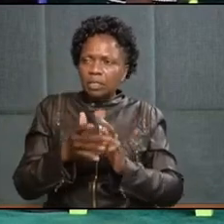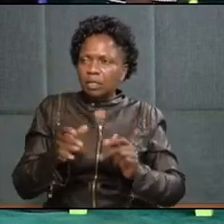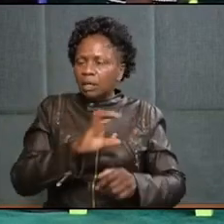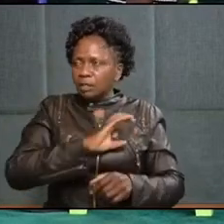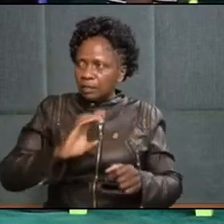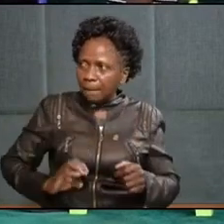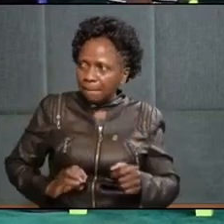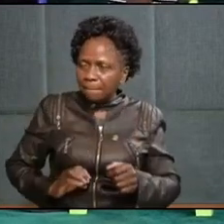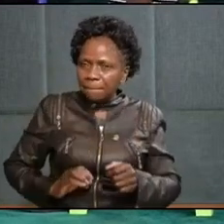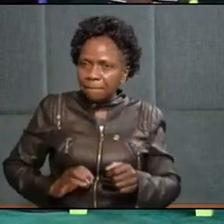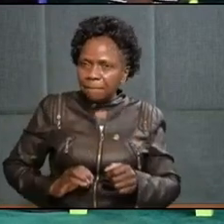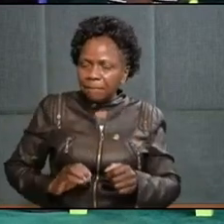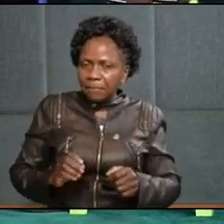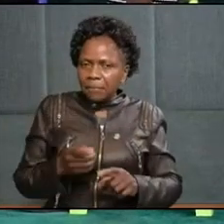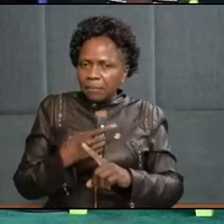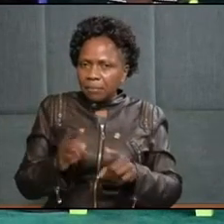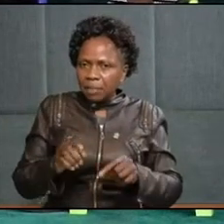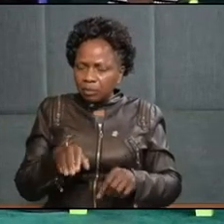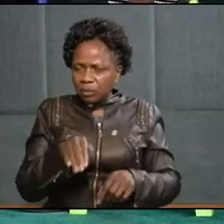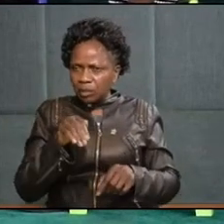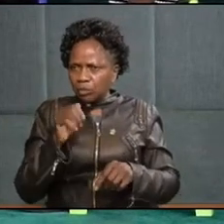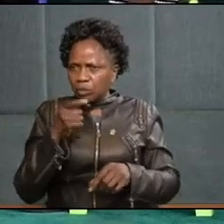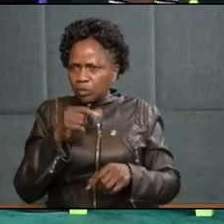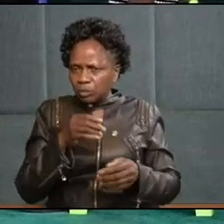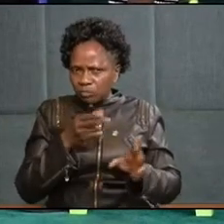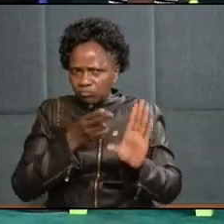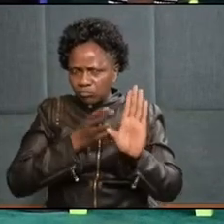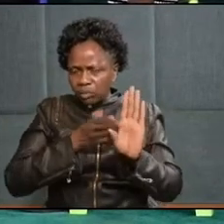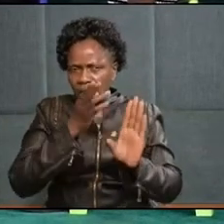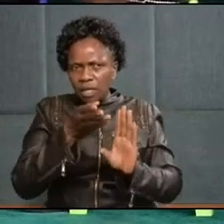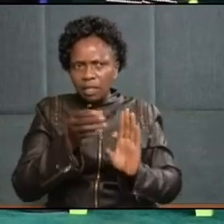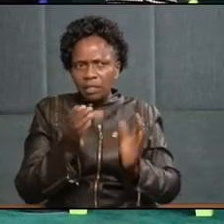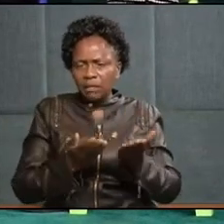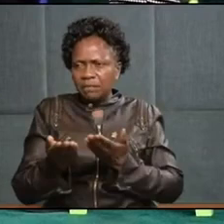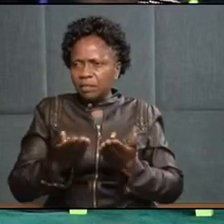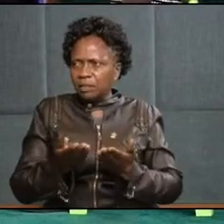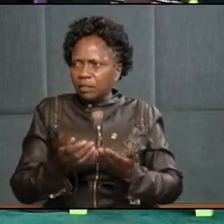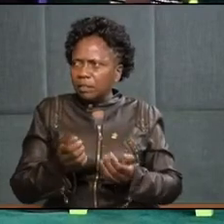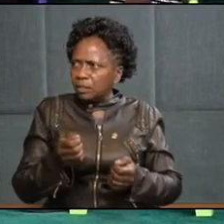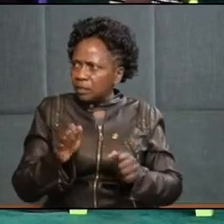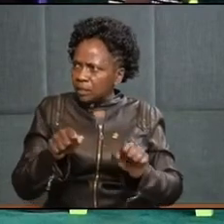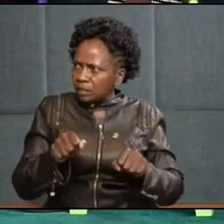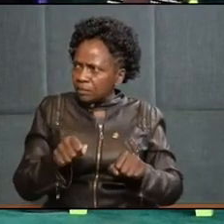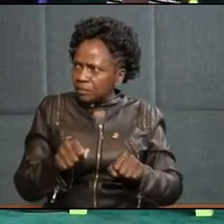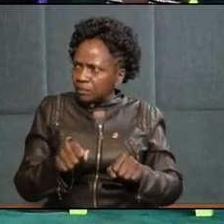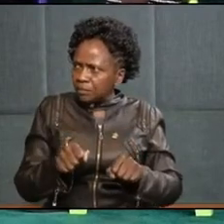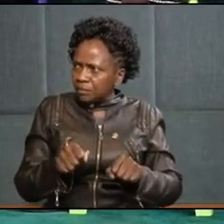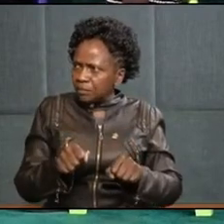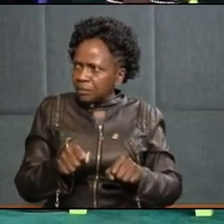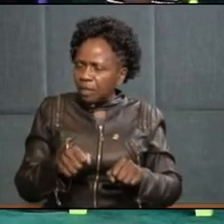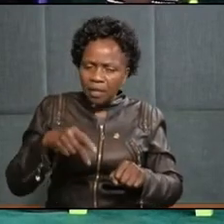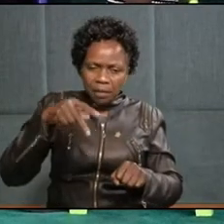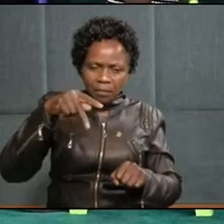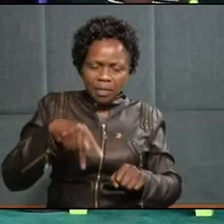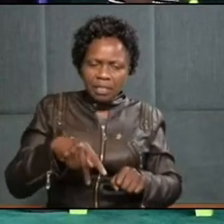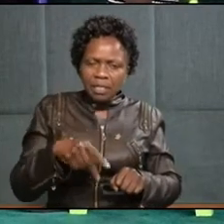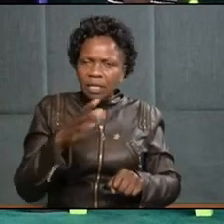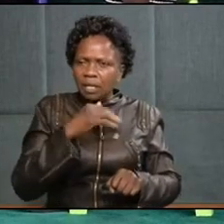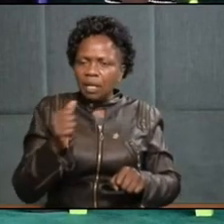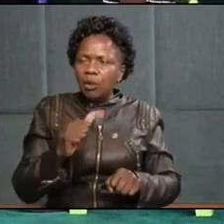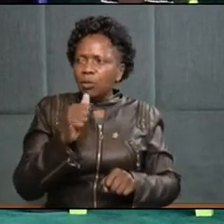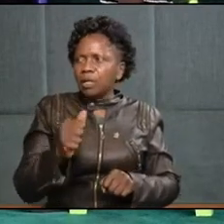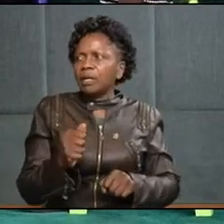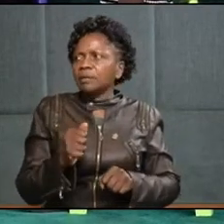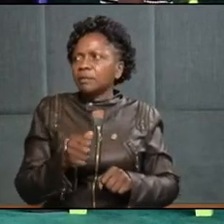Christ. But wait, who was present in that service? Yes, Sarah? Priscilla and Aquila.